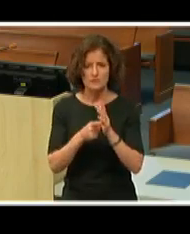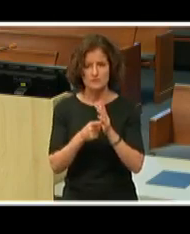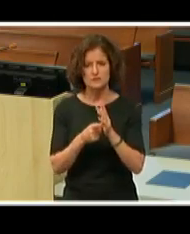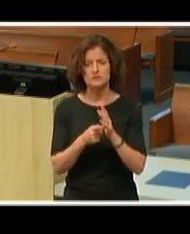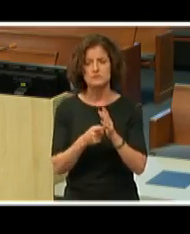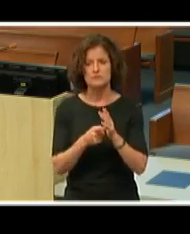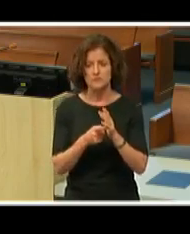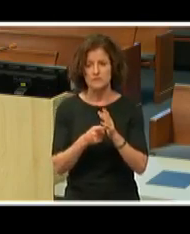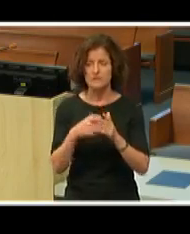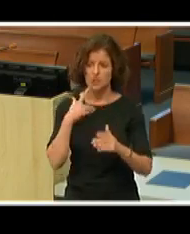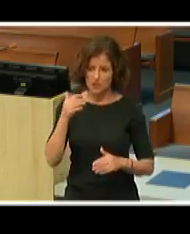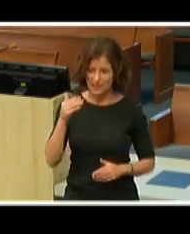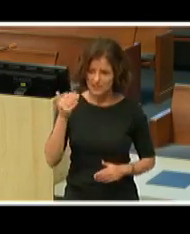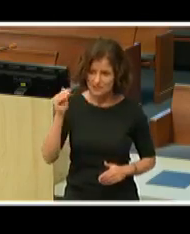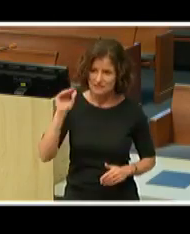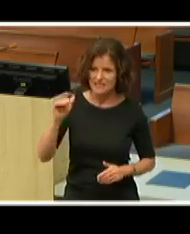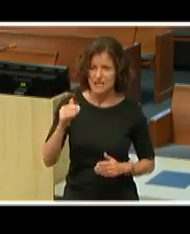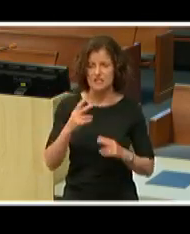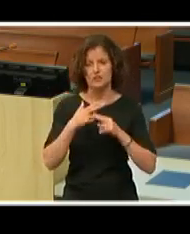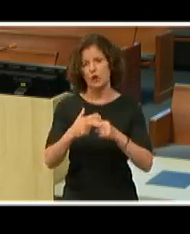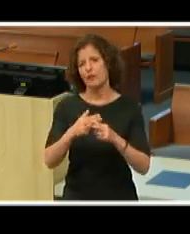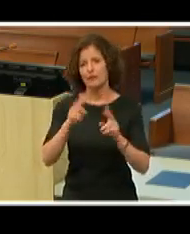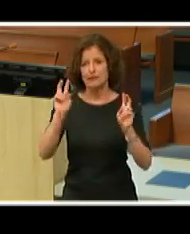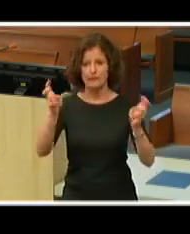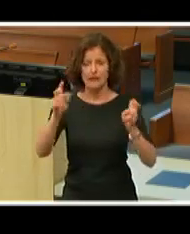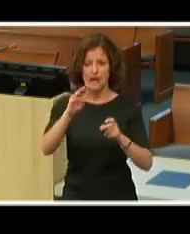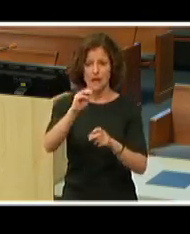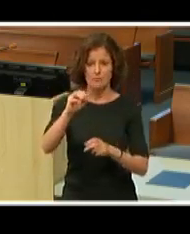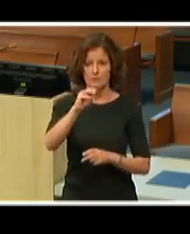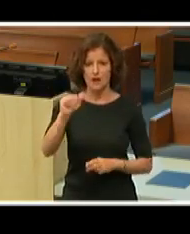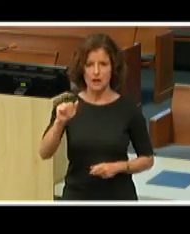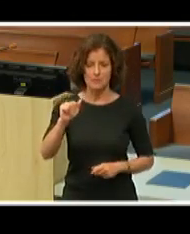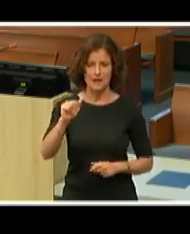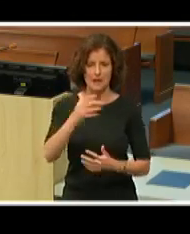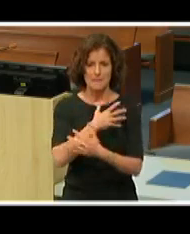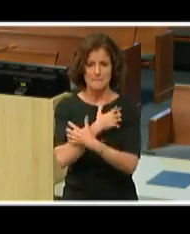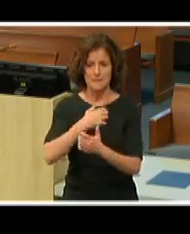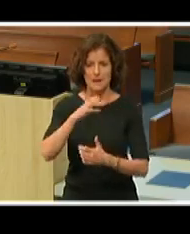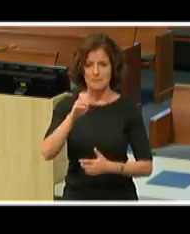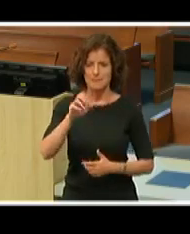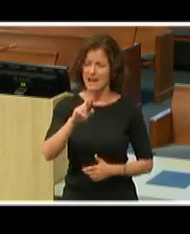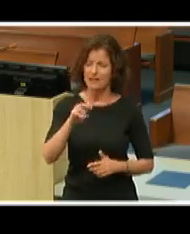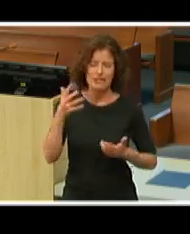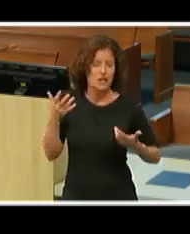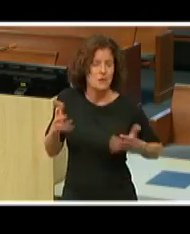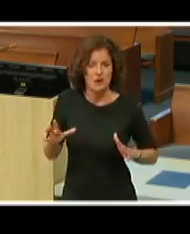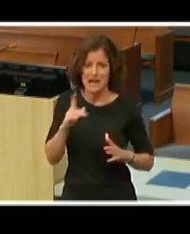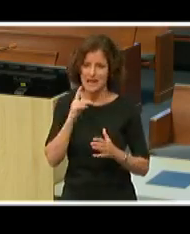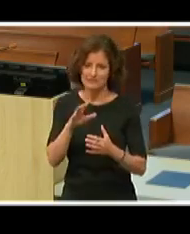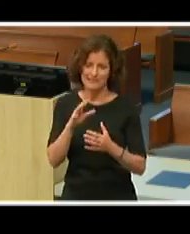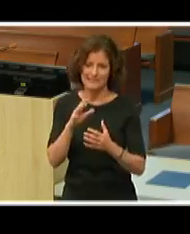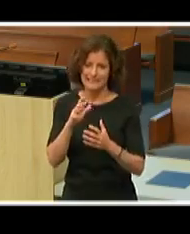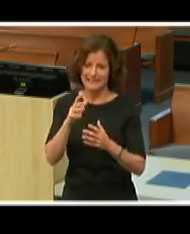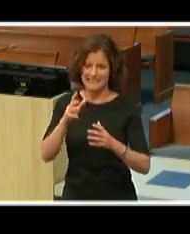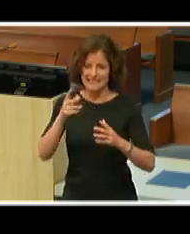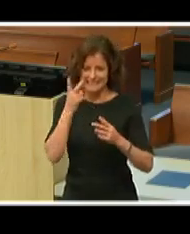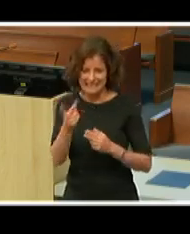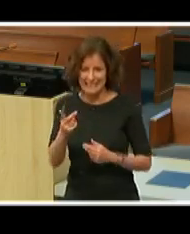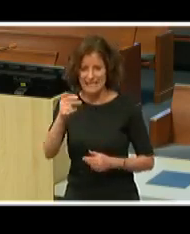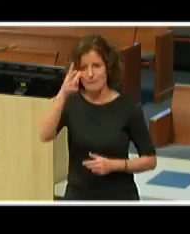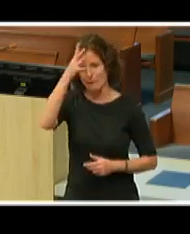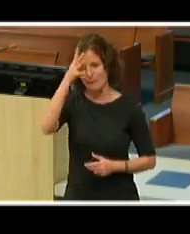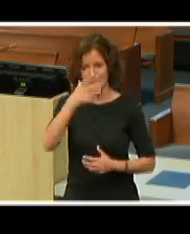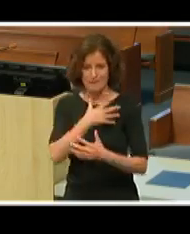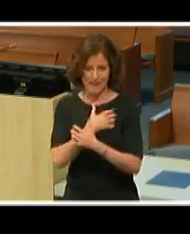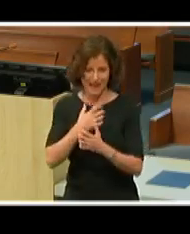the mama bear situation, and we don't want to have to deal with the papa bear. And so with that, so